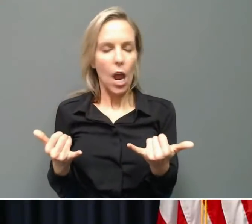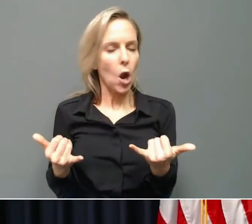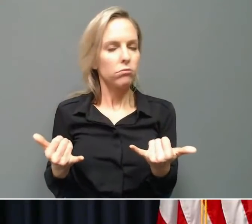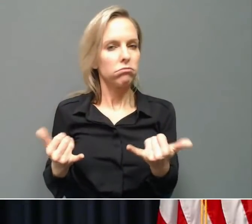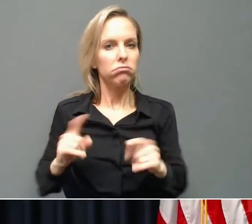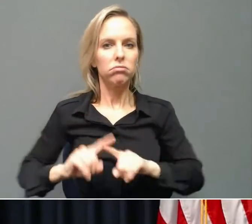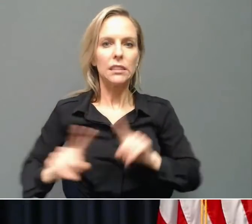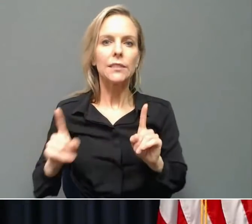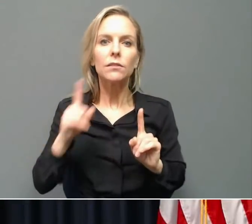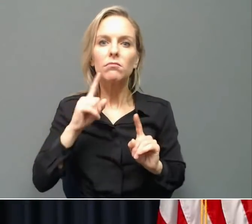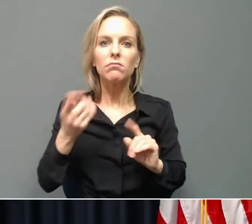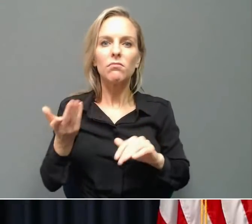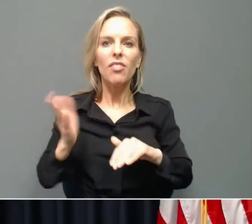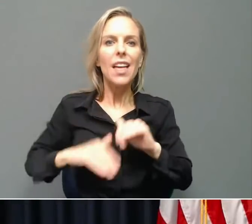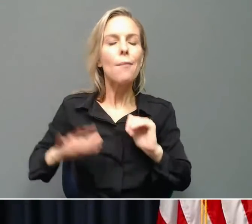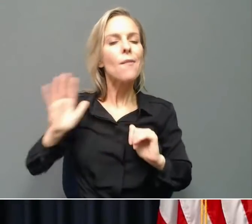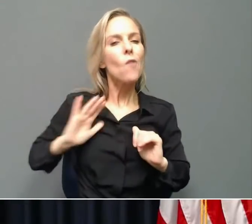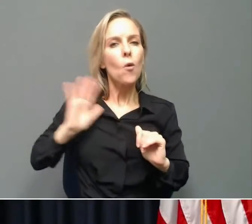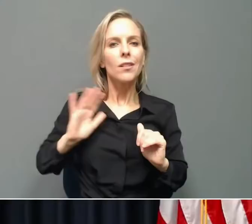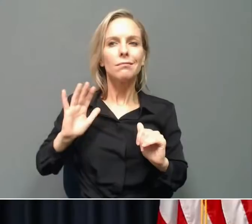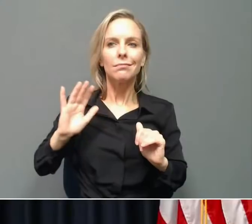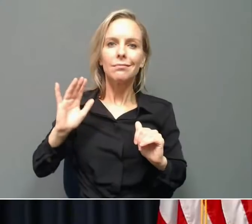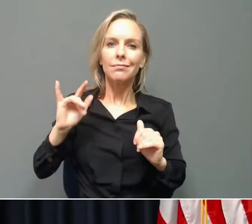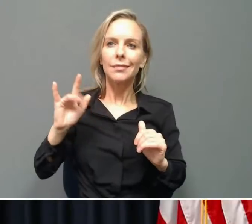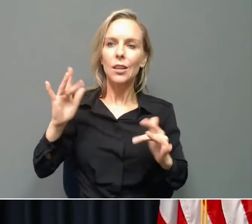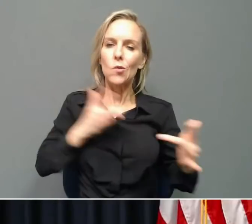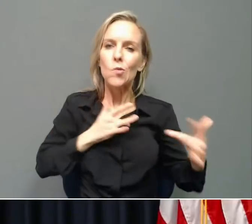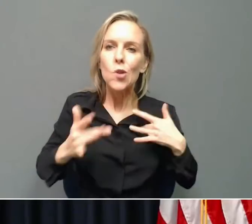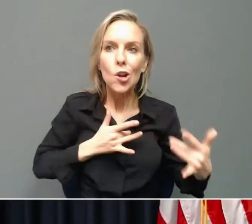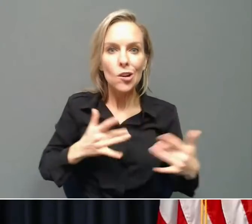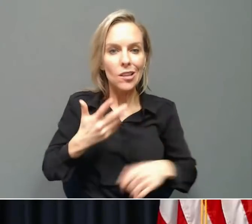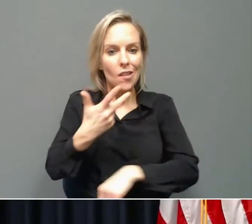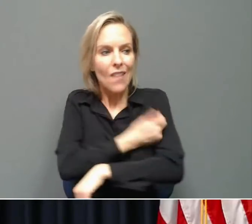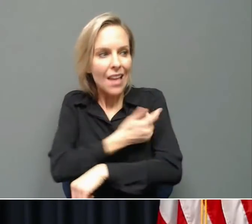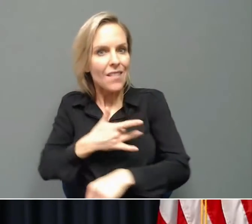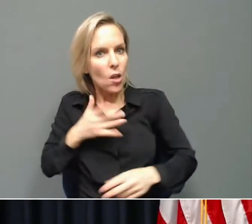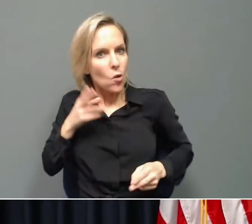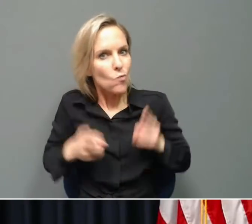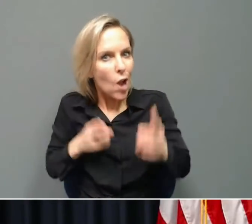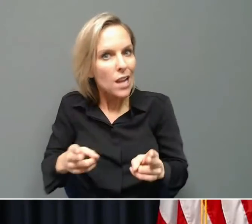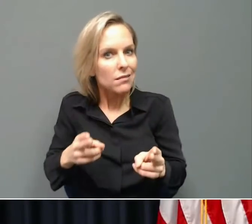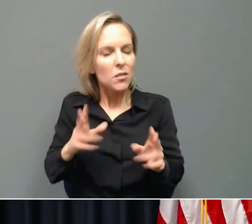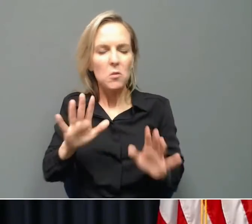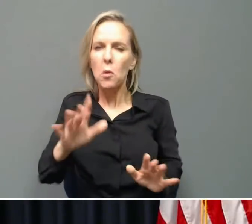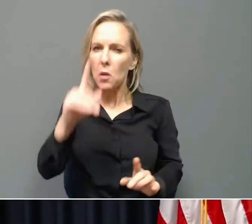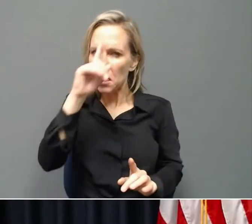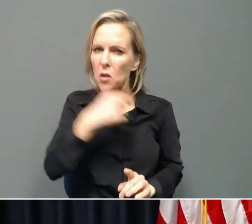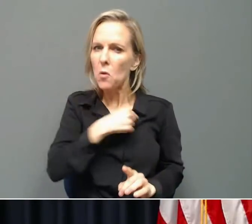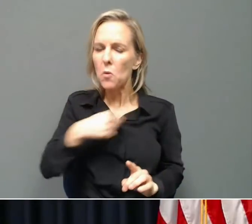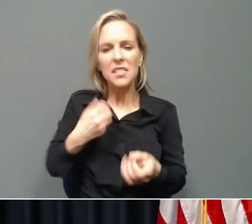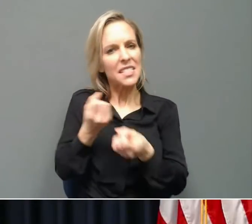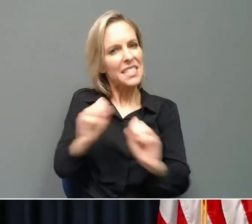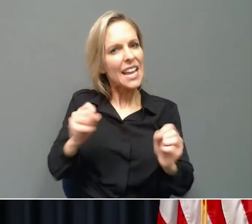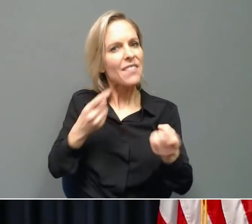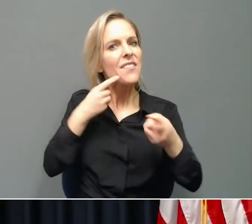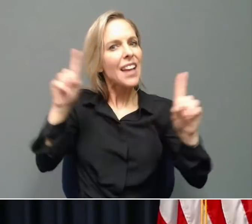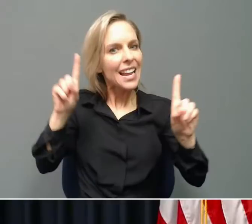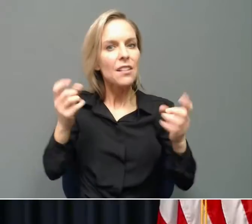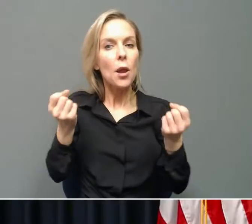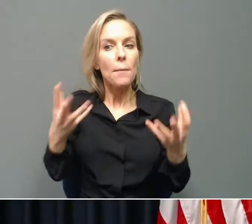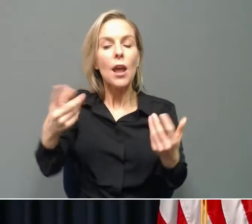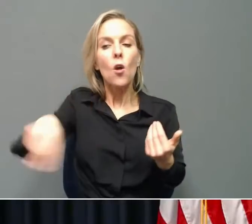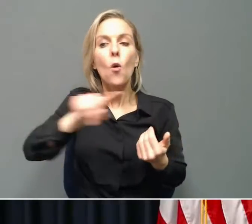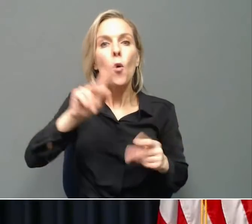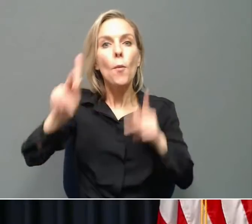anything other than being worried if the vaccine was rushed, and we think it's safe and effective, and that many of those individuals who first